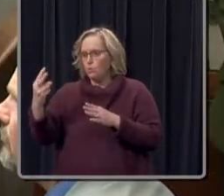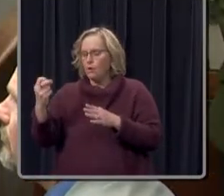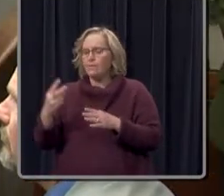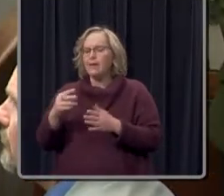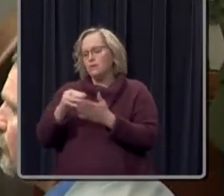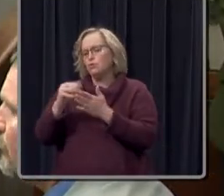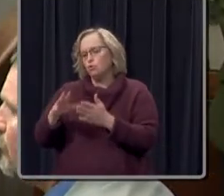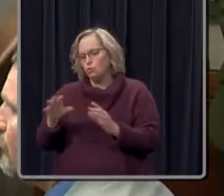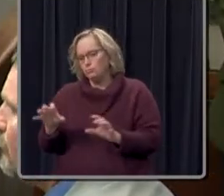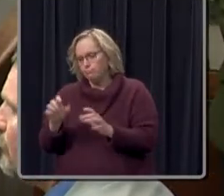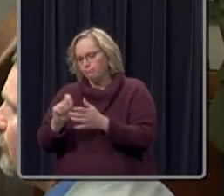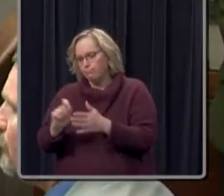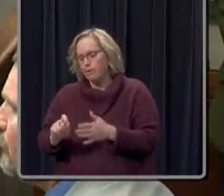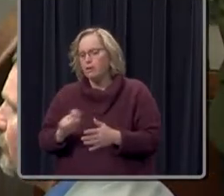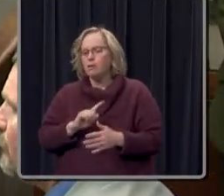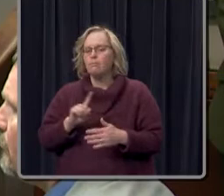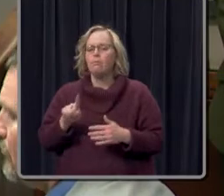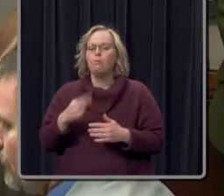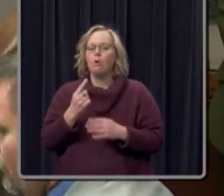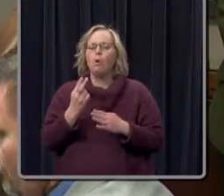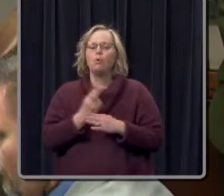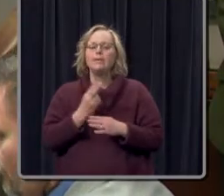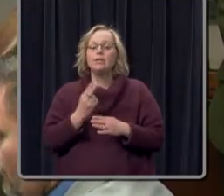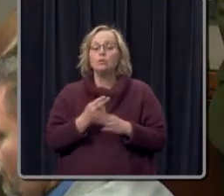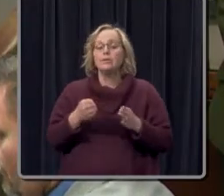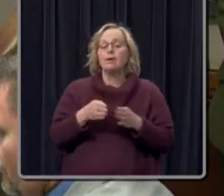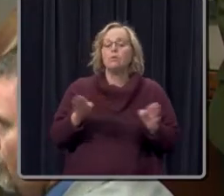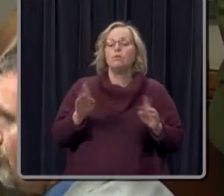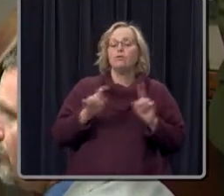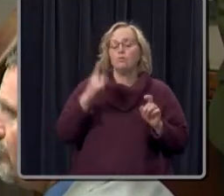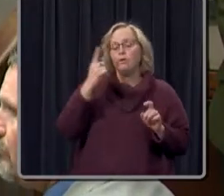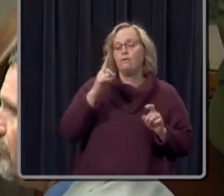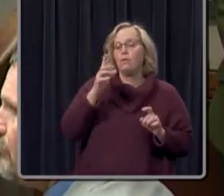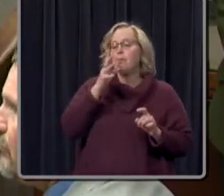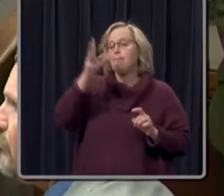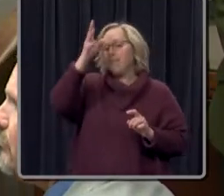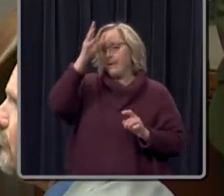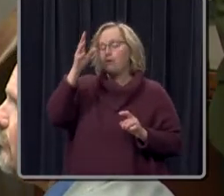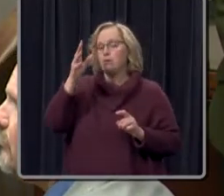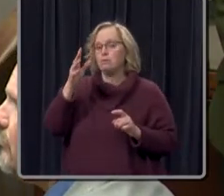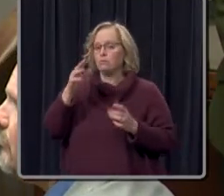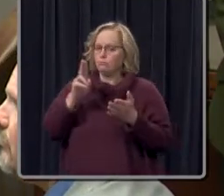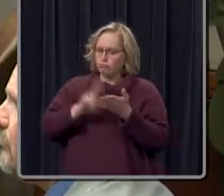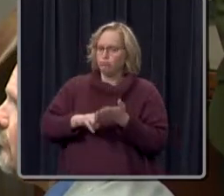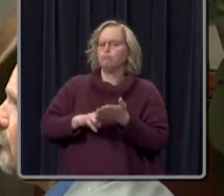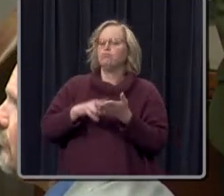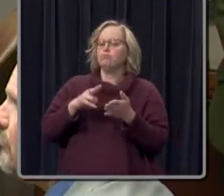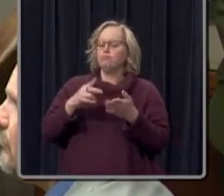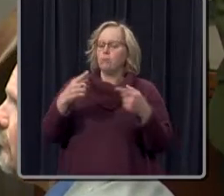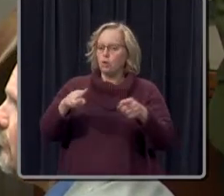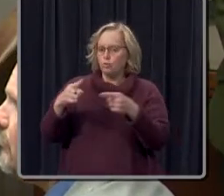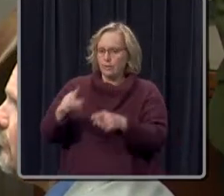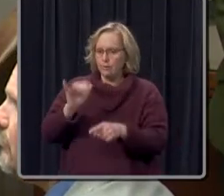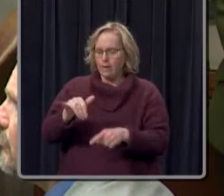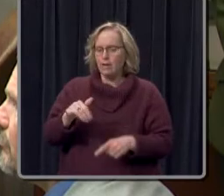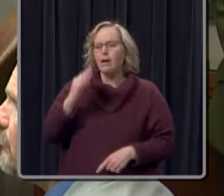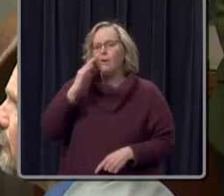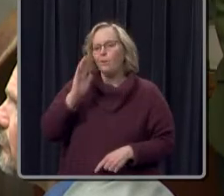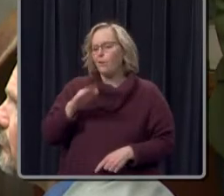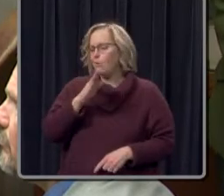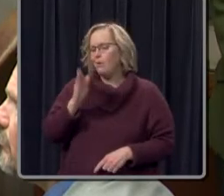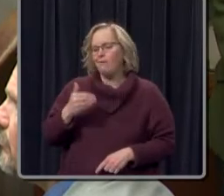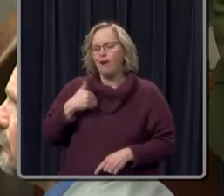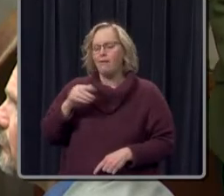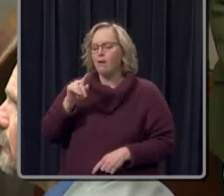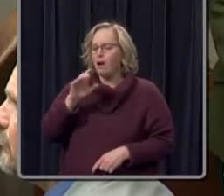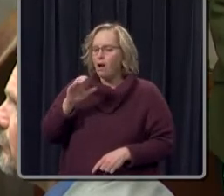universal screener for students for whom we have written parent consent to do so. Okay. Knowing that we'll never have 100% consent, we need multiple